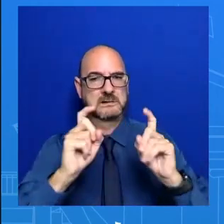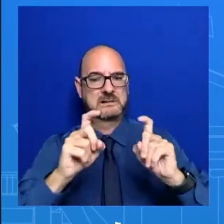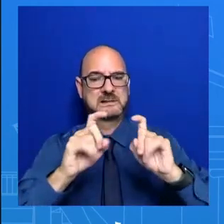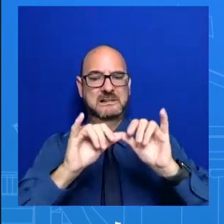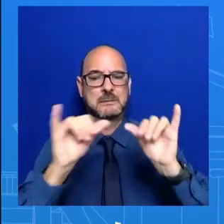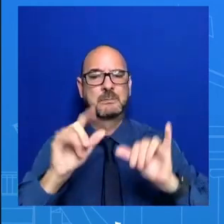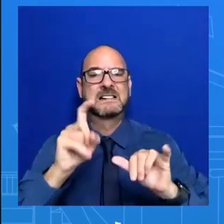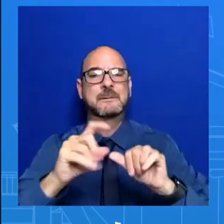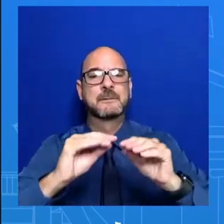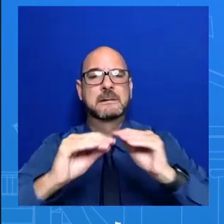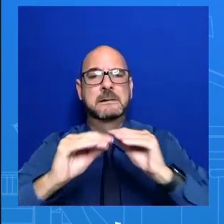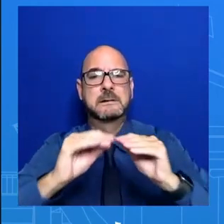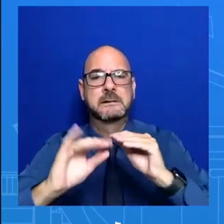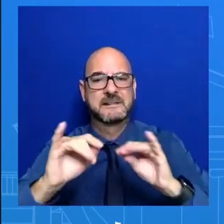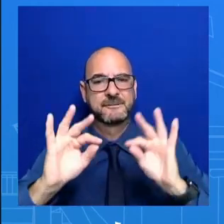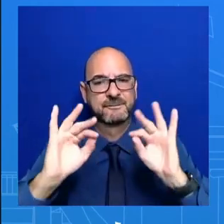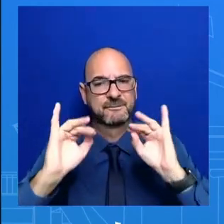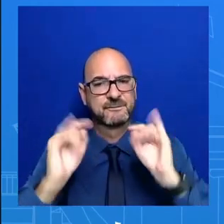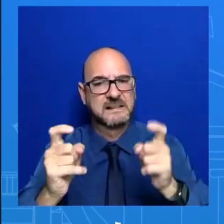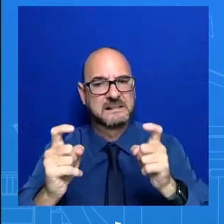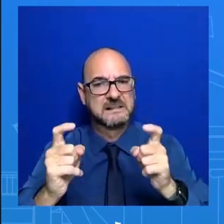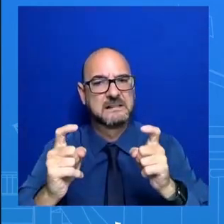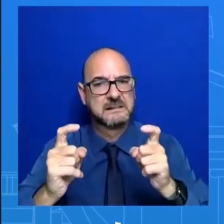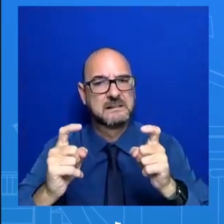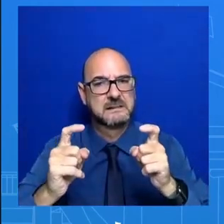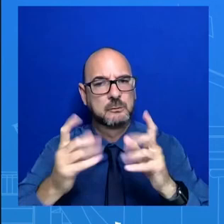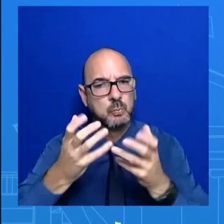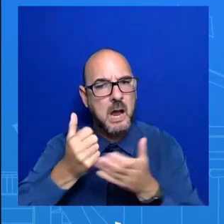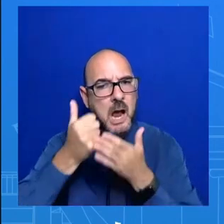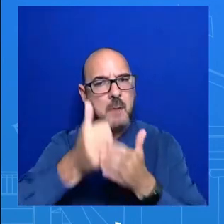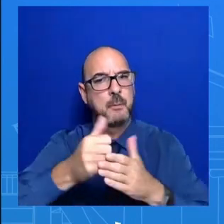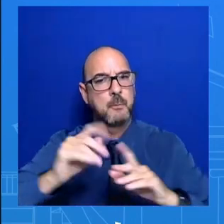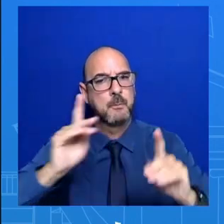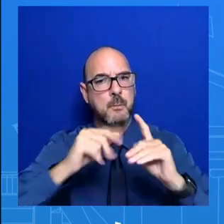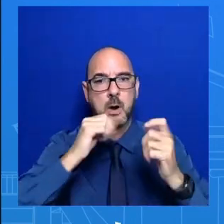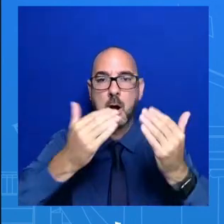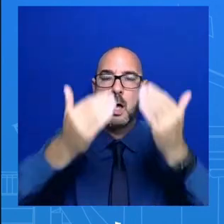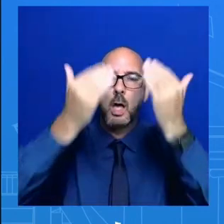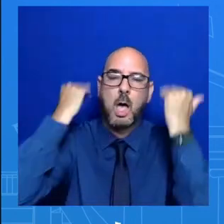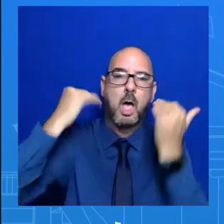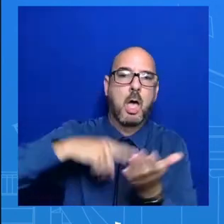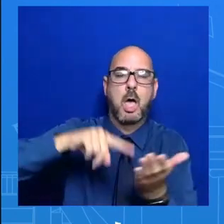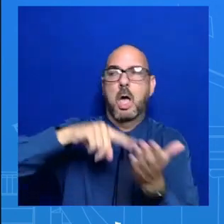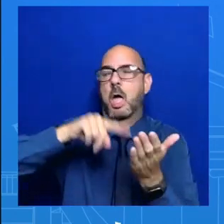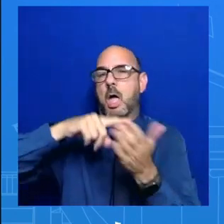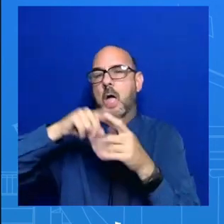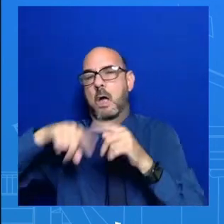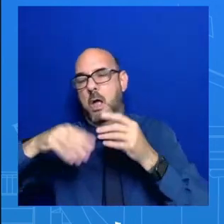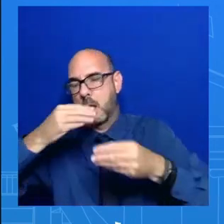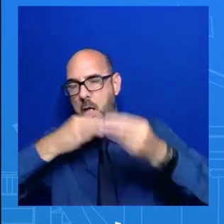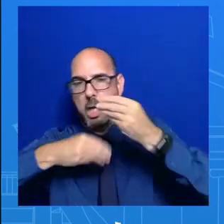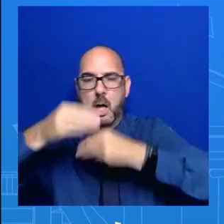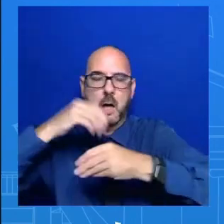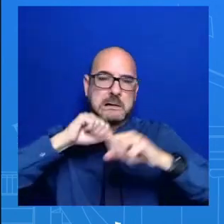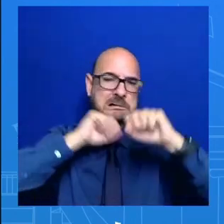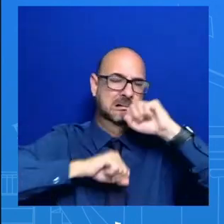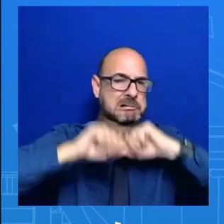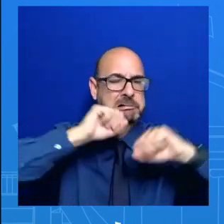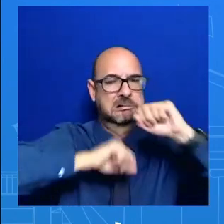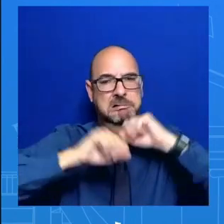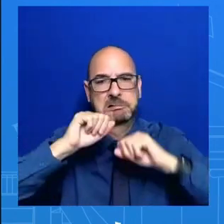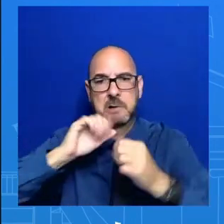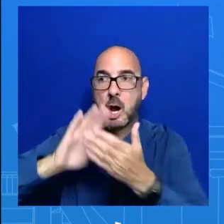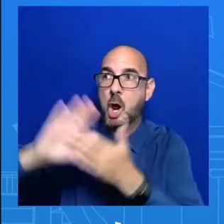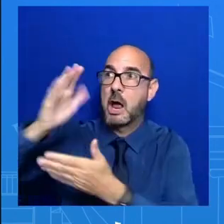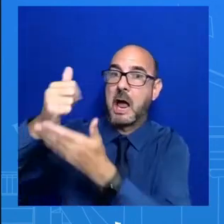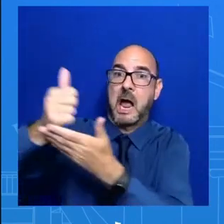not feeling that crushing financial burden that they have to deal with when they leave college. And that is something that they shouldn't